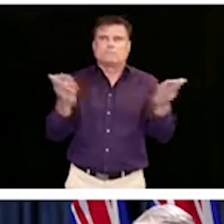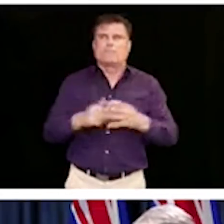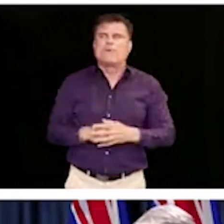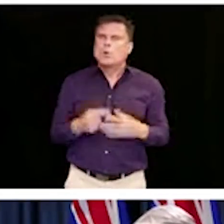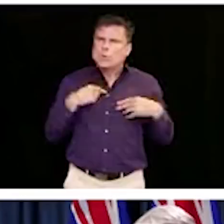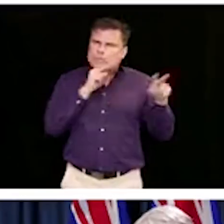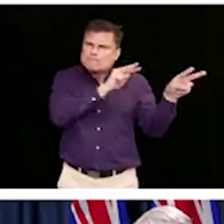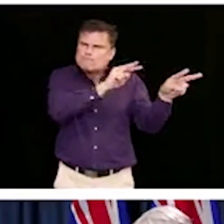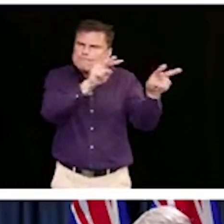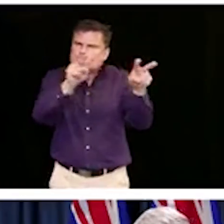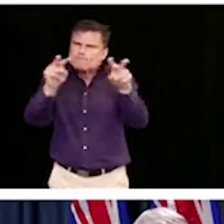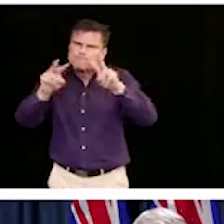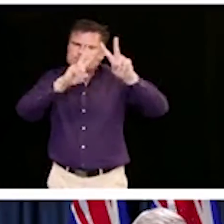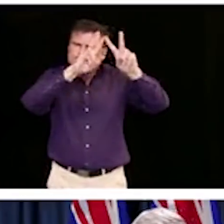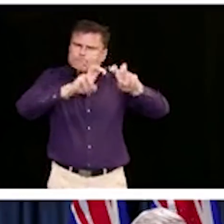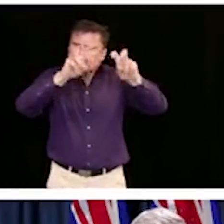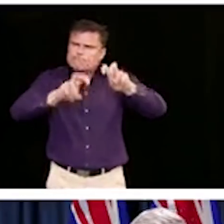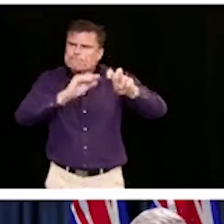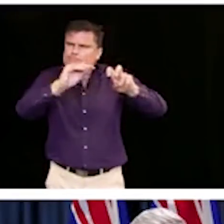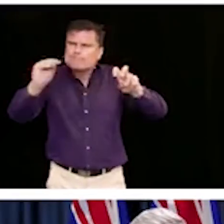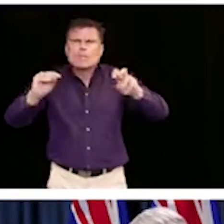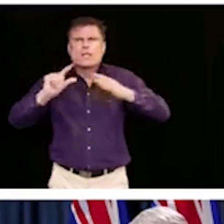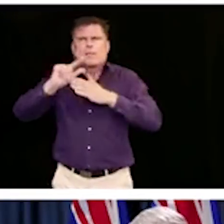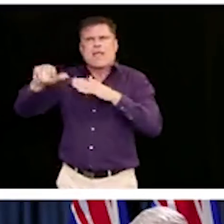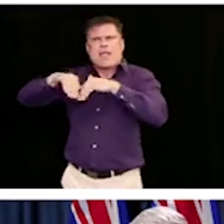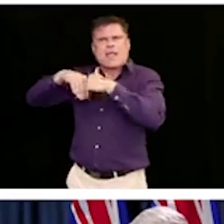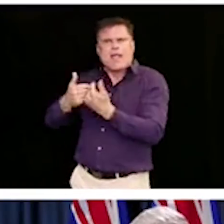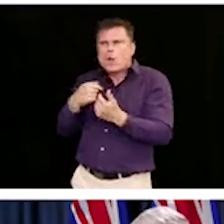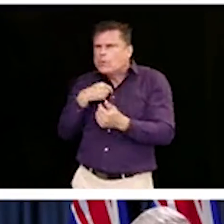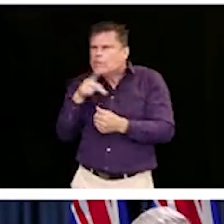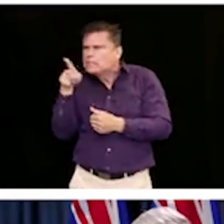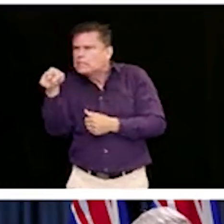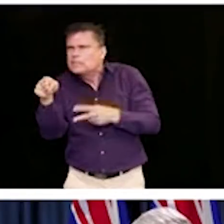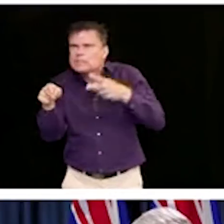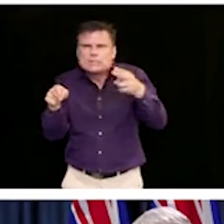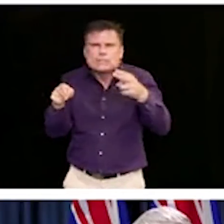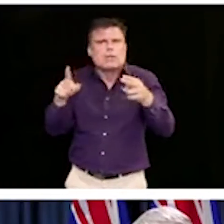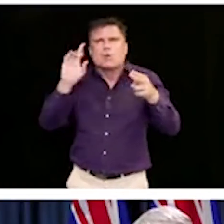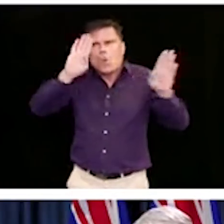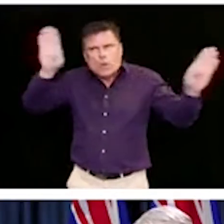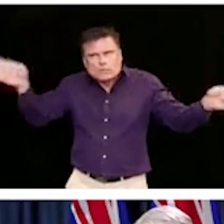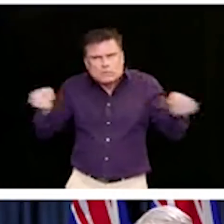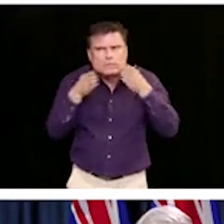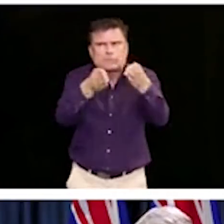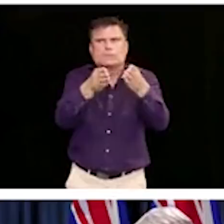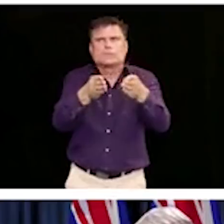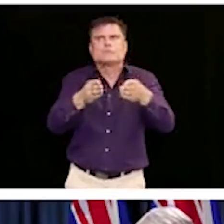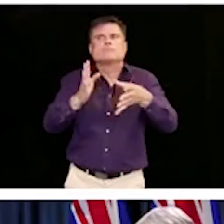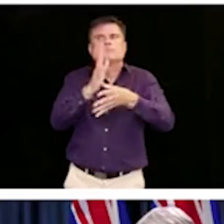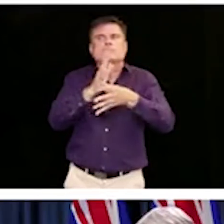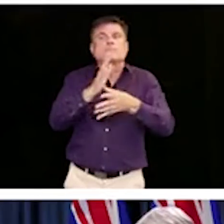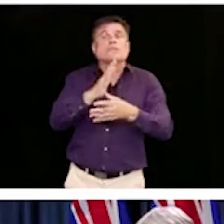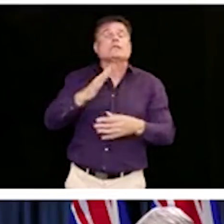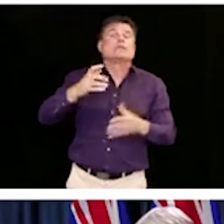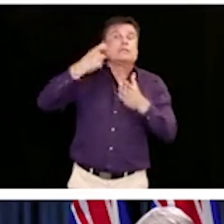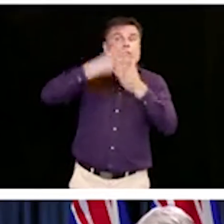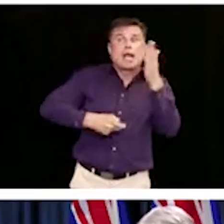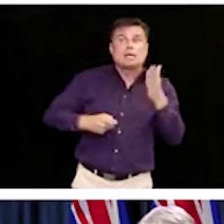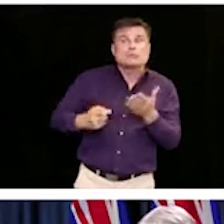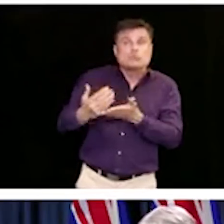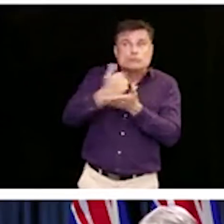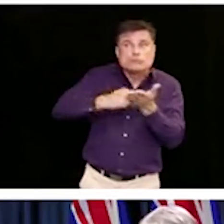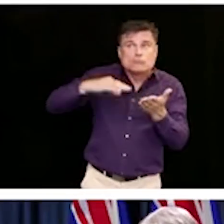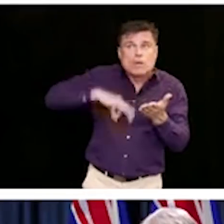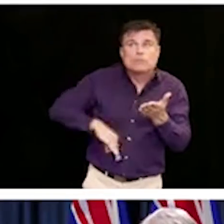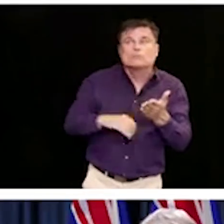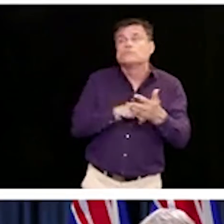every financial lever that we had at our relief to be able to provide relief. And that included tax credits, that included